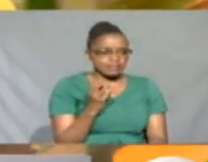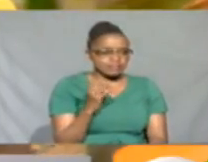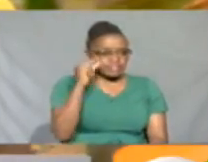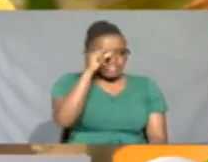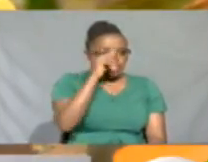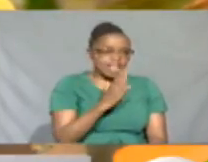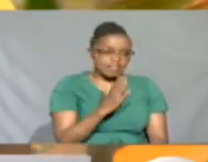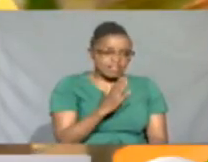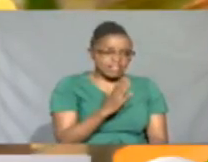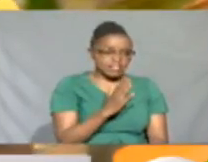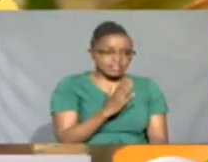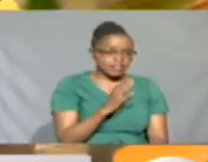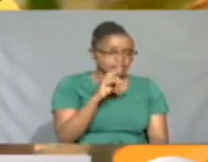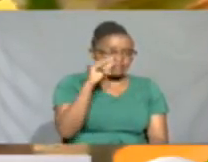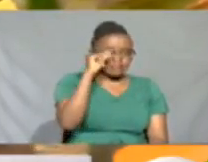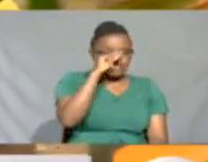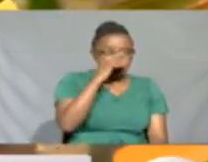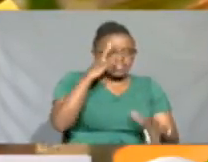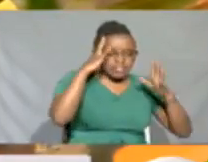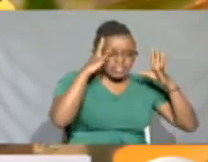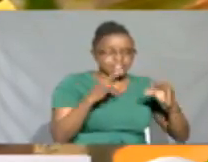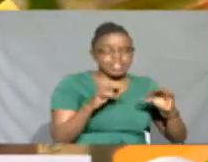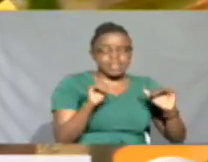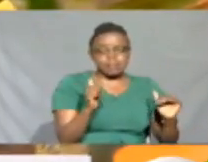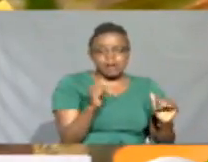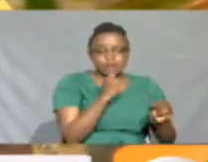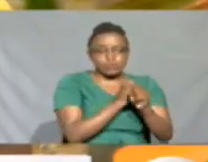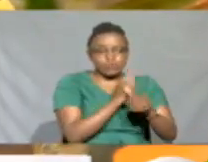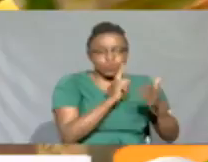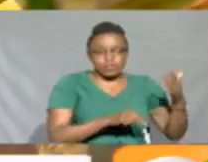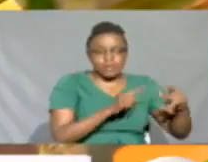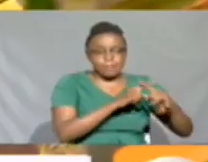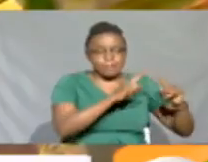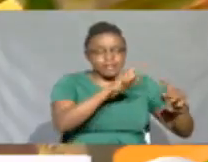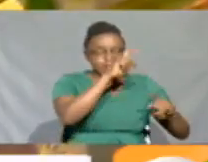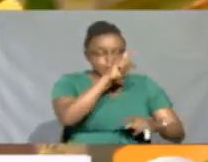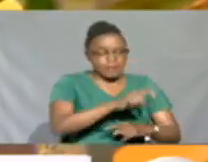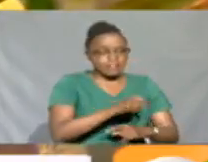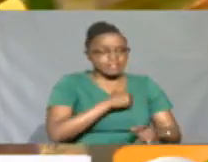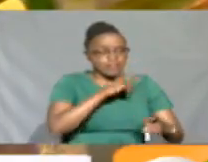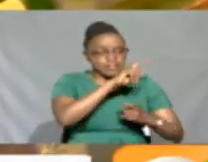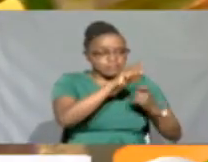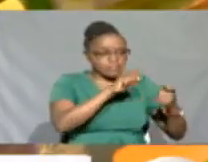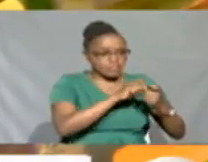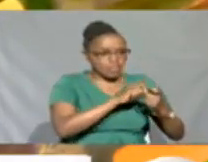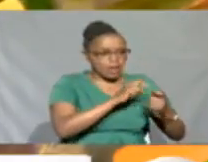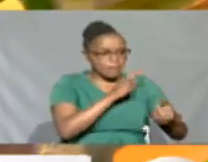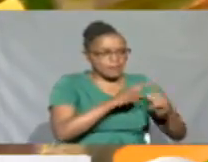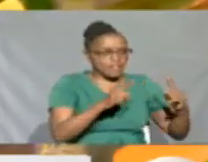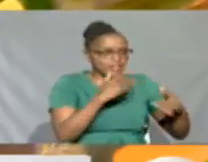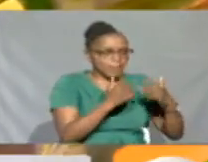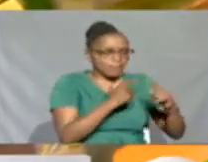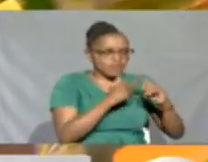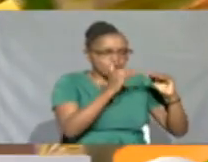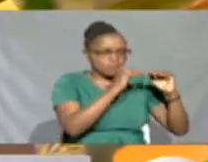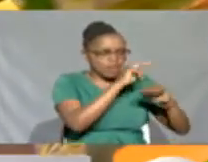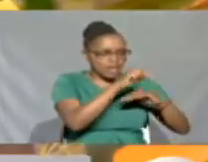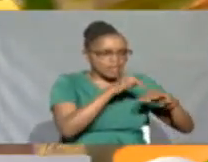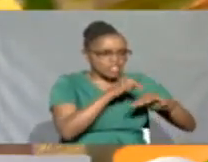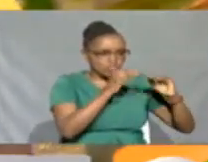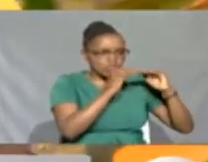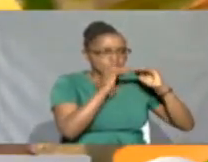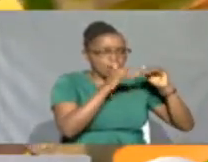is still led to decide what to do, and yet there should be a specific, so maybe from the national level, and maybe that's